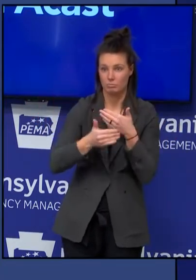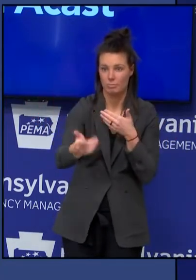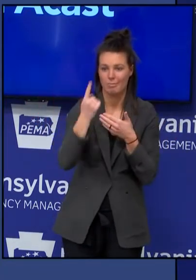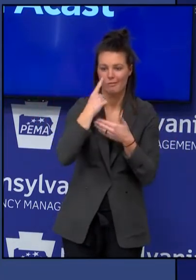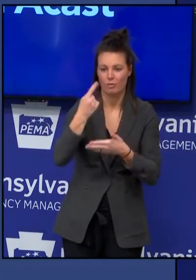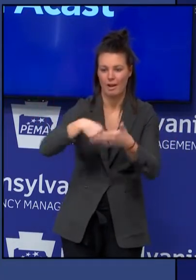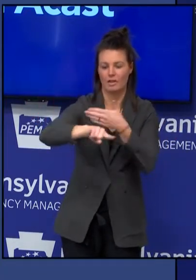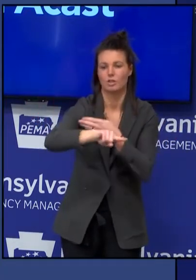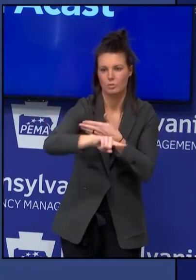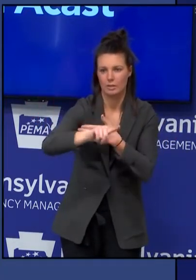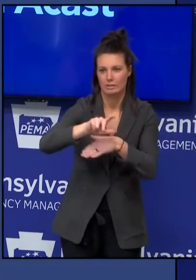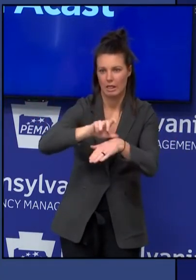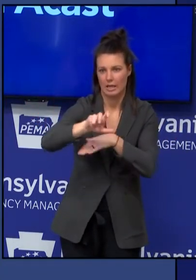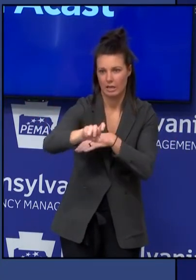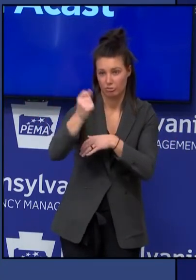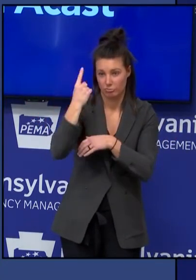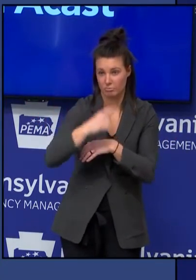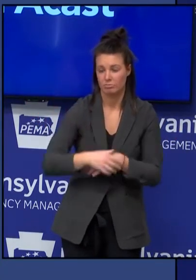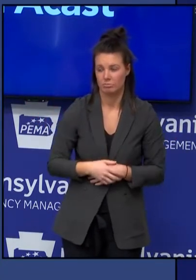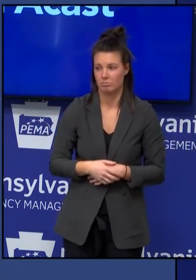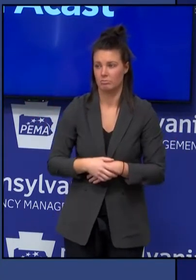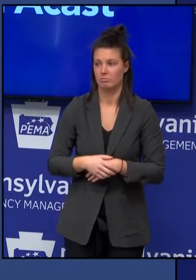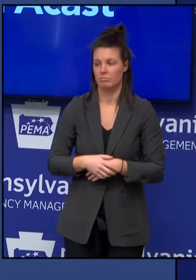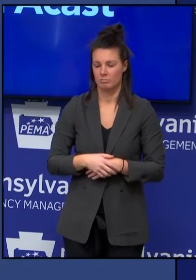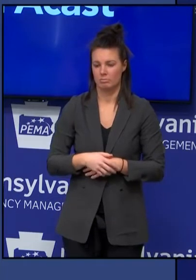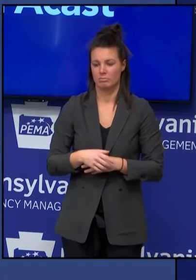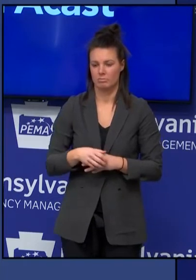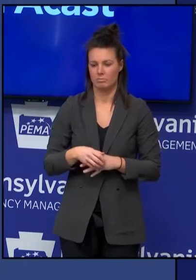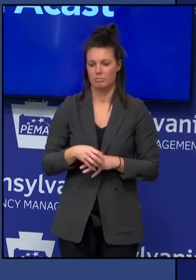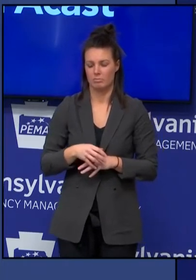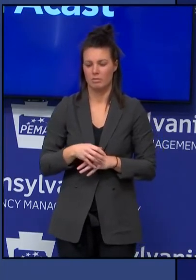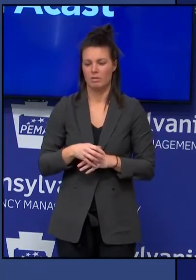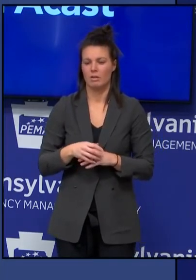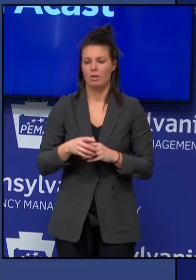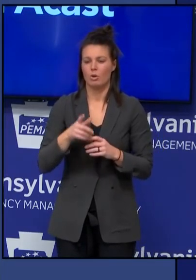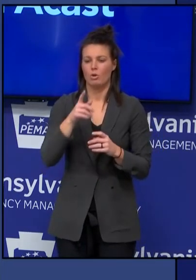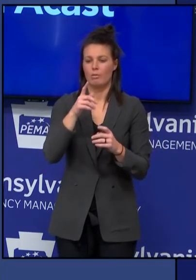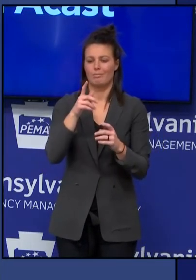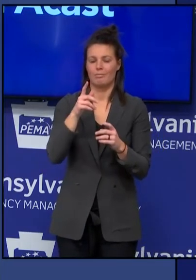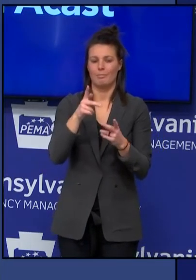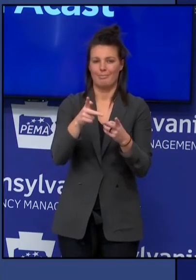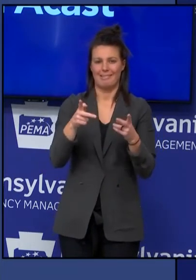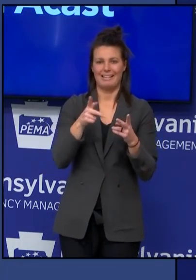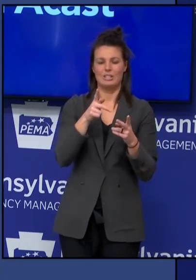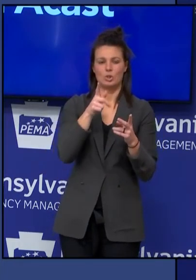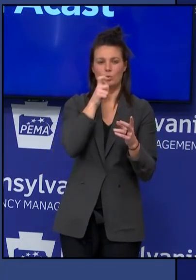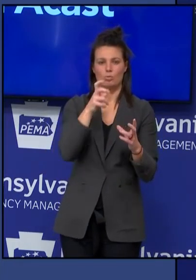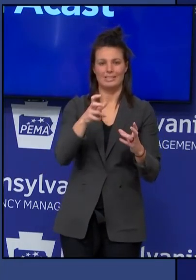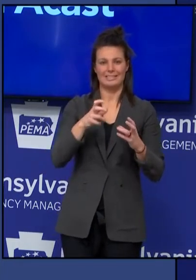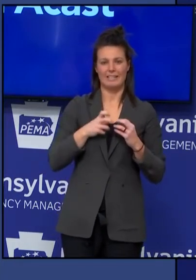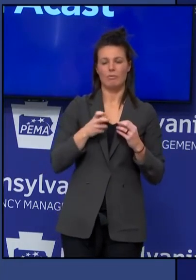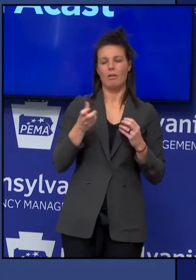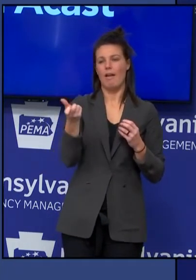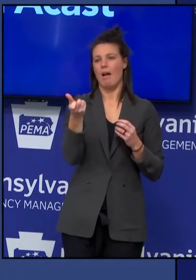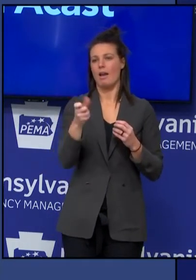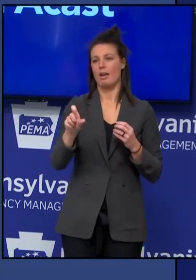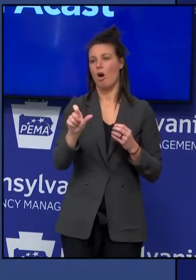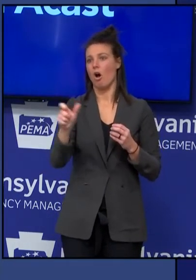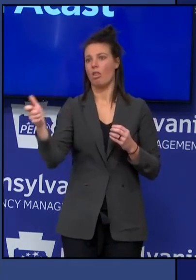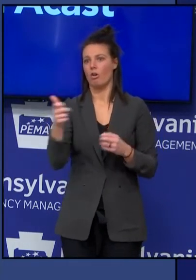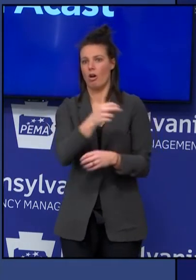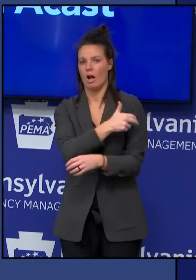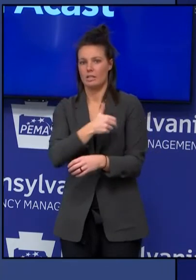next week's allocations. So the places that have been getting, like, for instance, any other hospital,